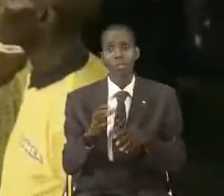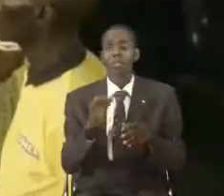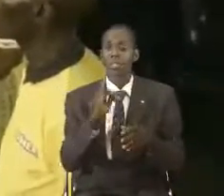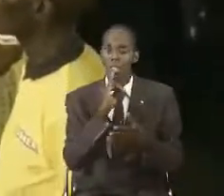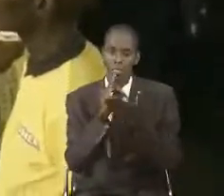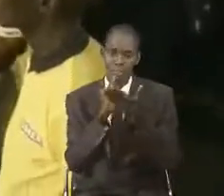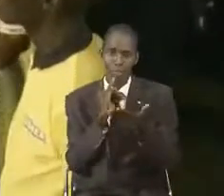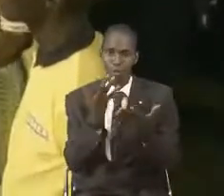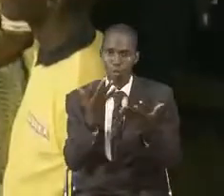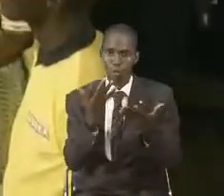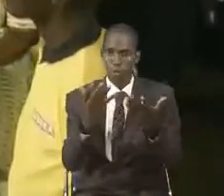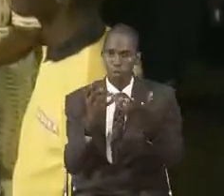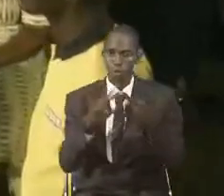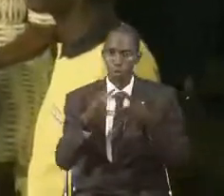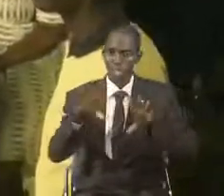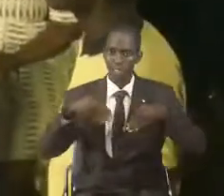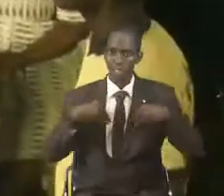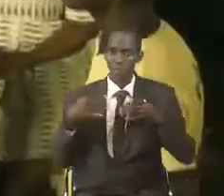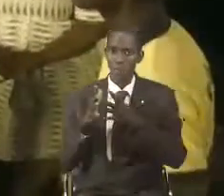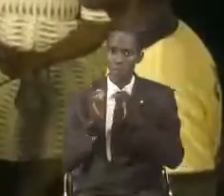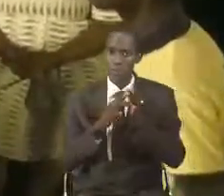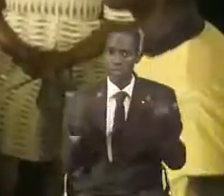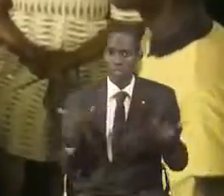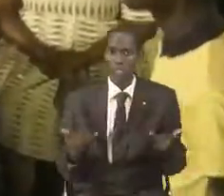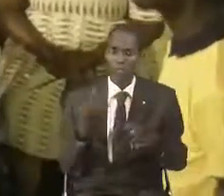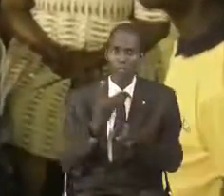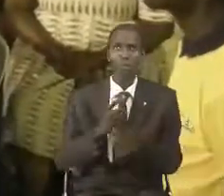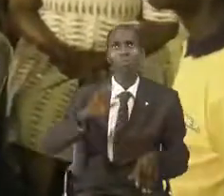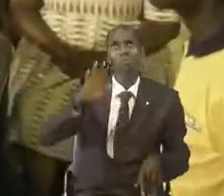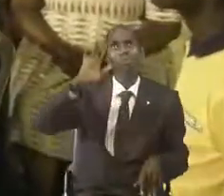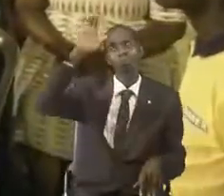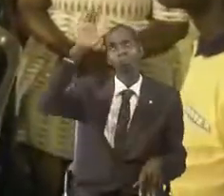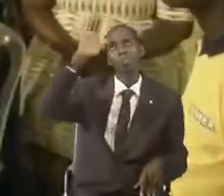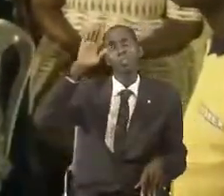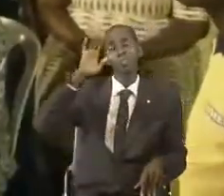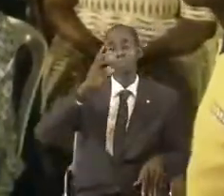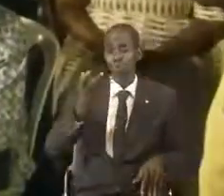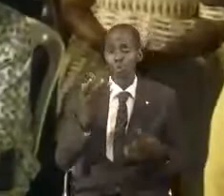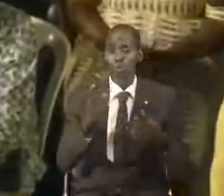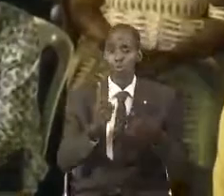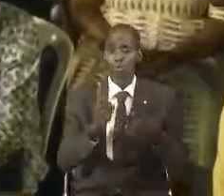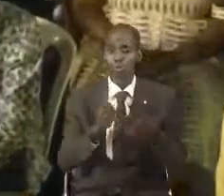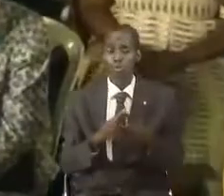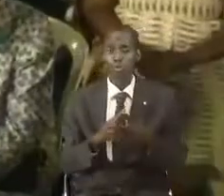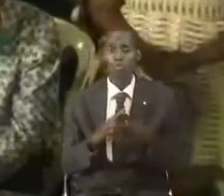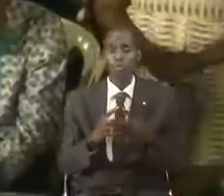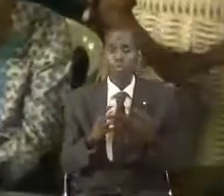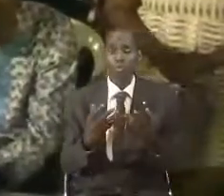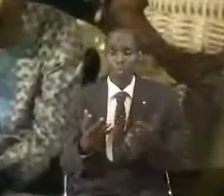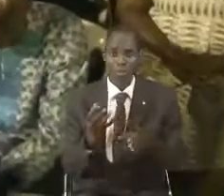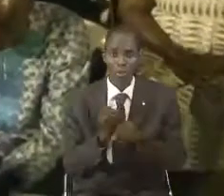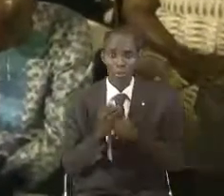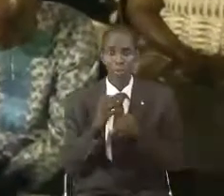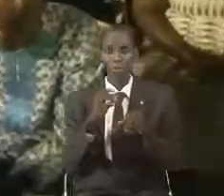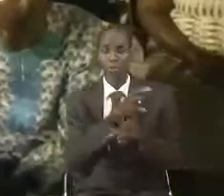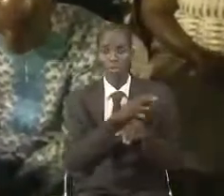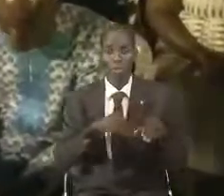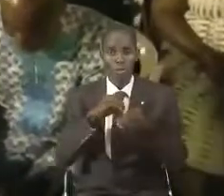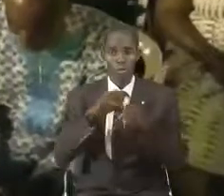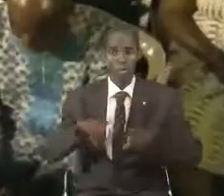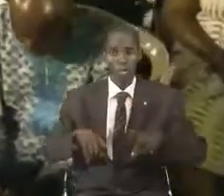you in particular. Raise up your hand wherever you are and say, Lord, I'm here.